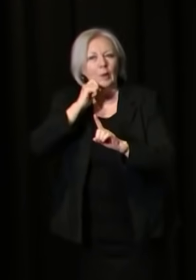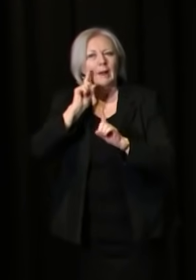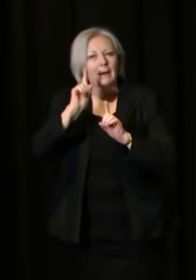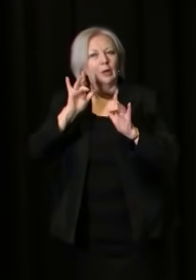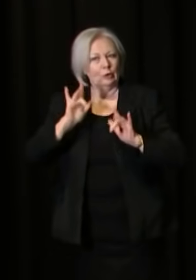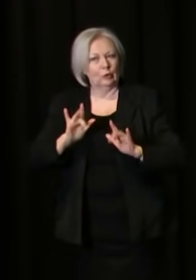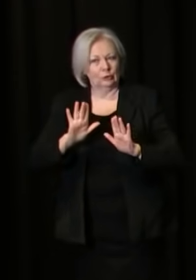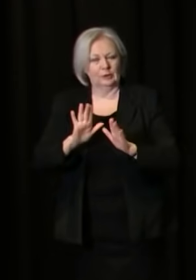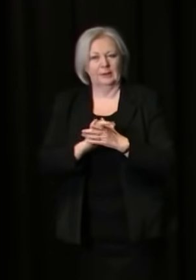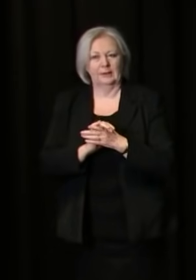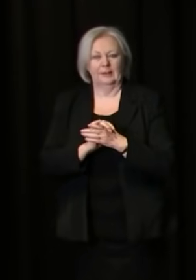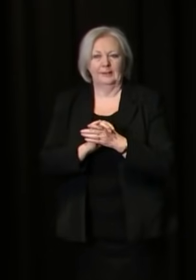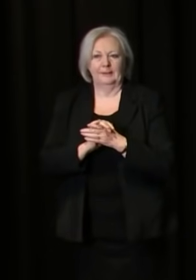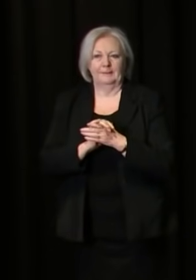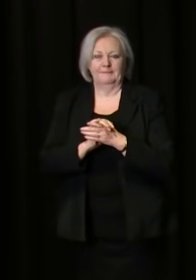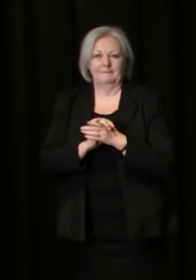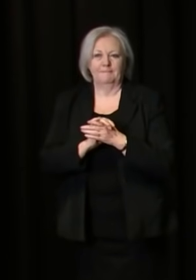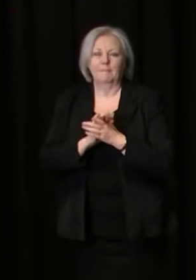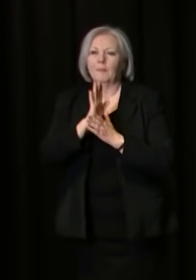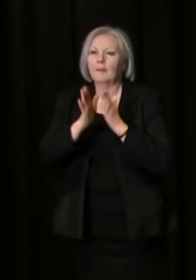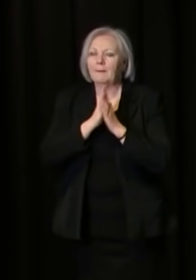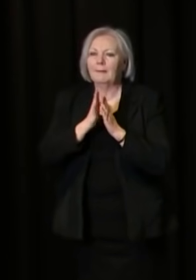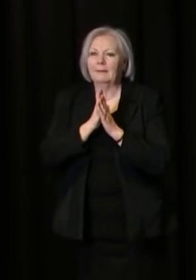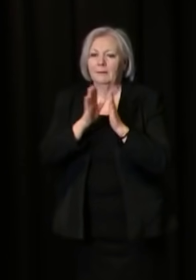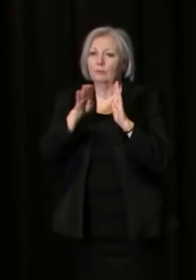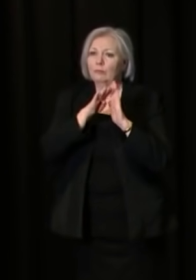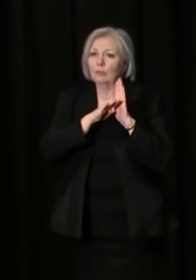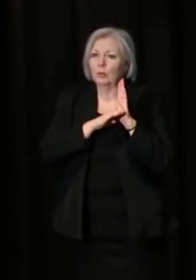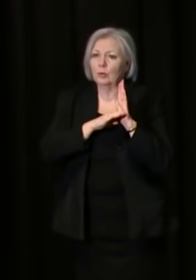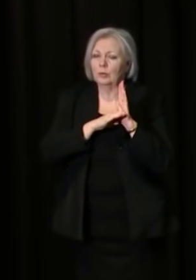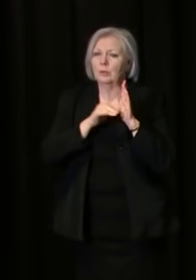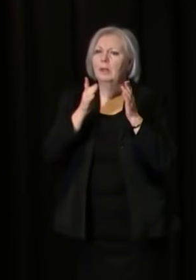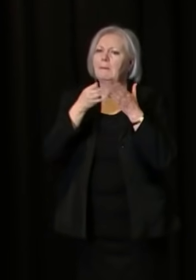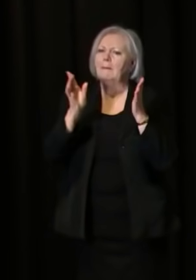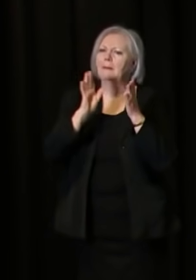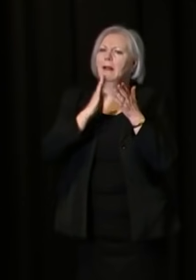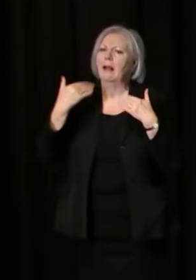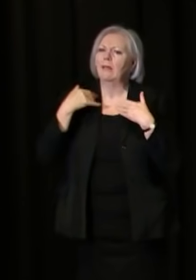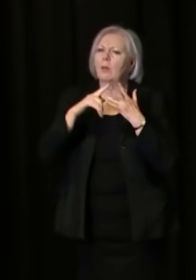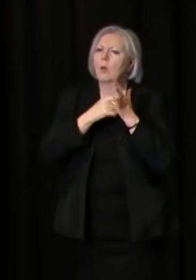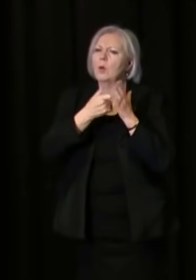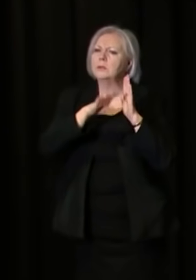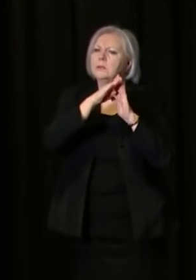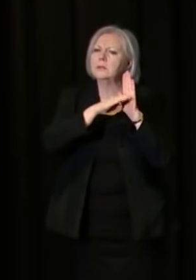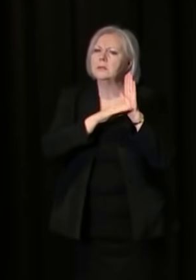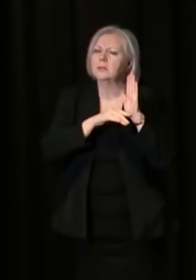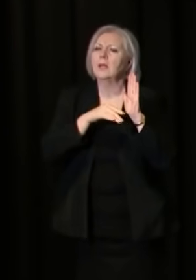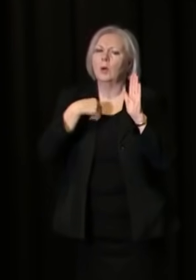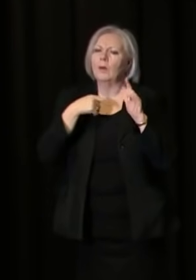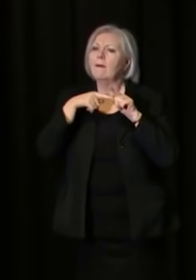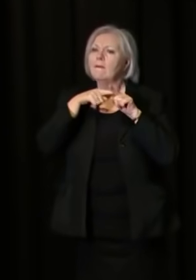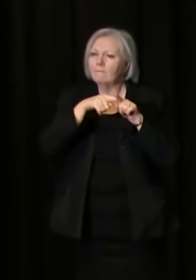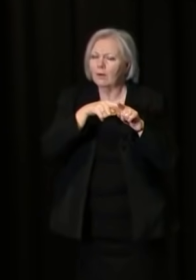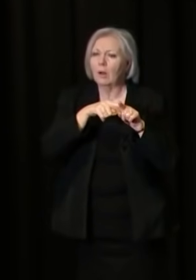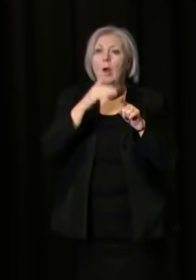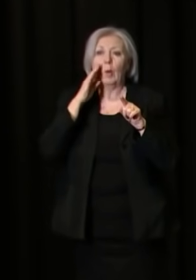and the relaxation of the public health orders that go with it. And we have to, as a result of that, when